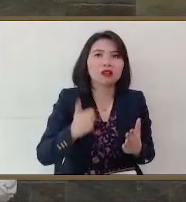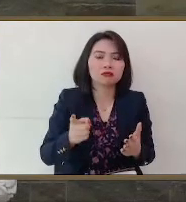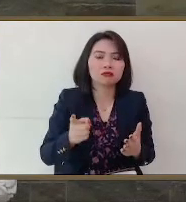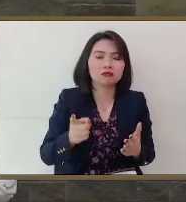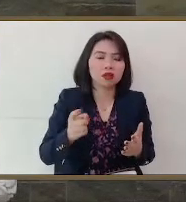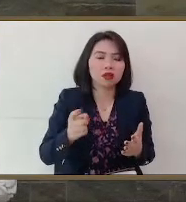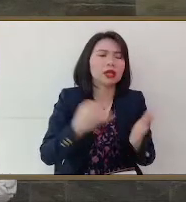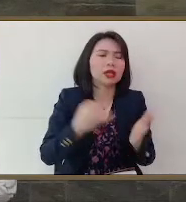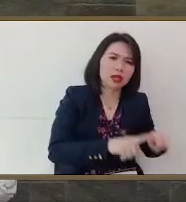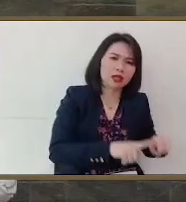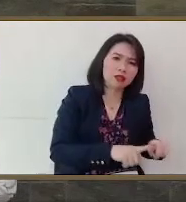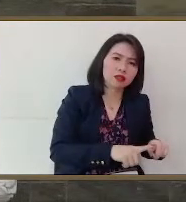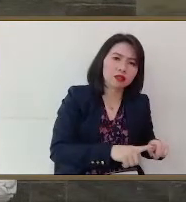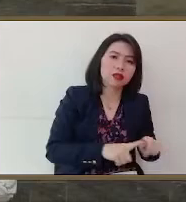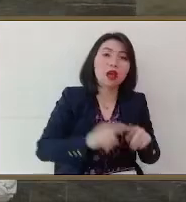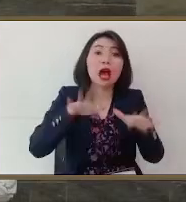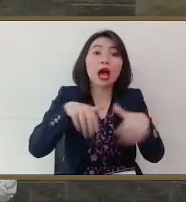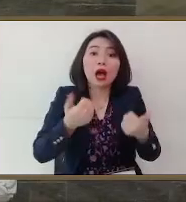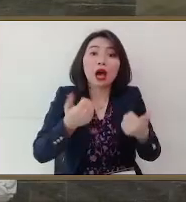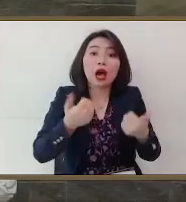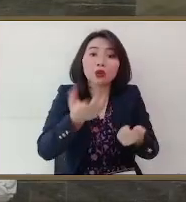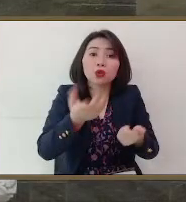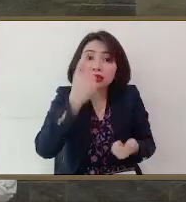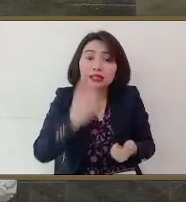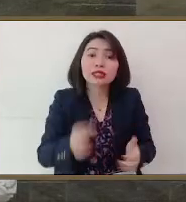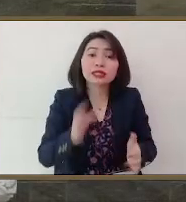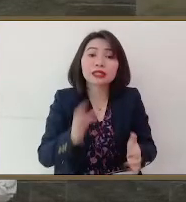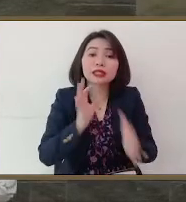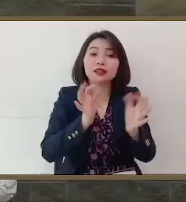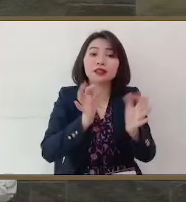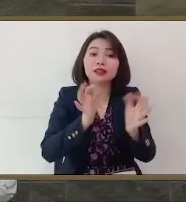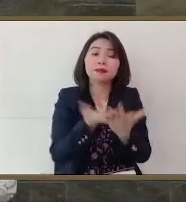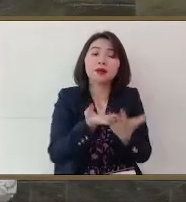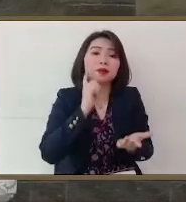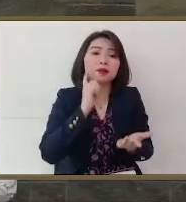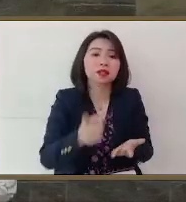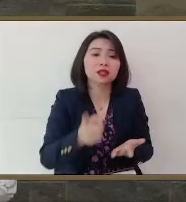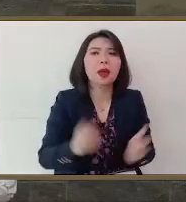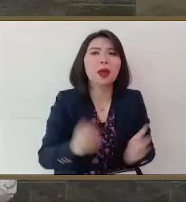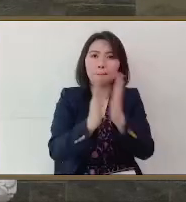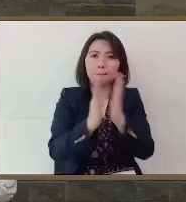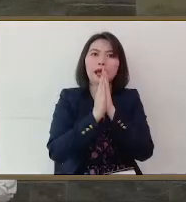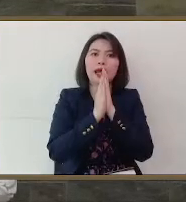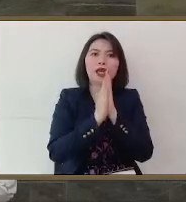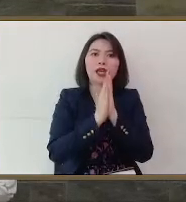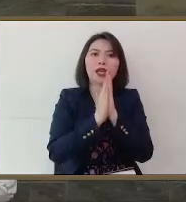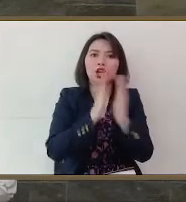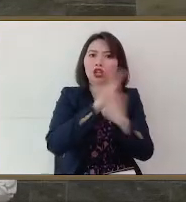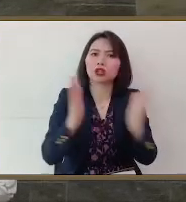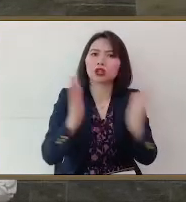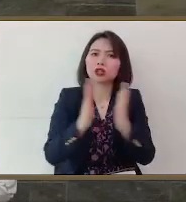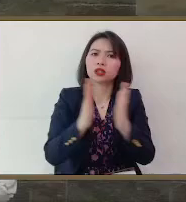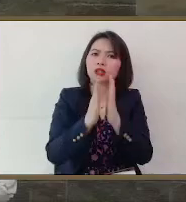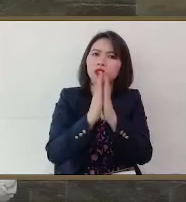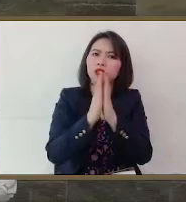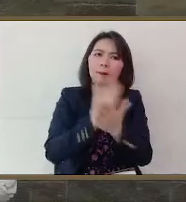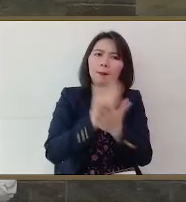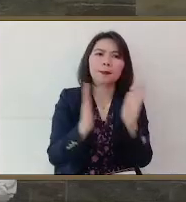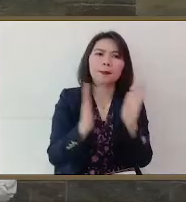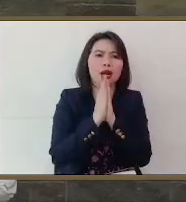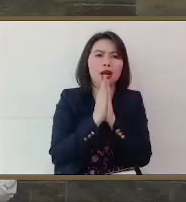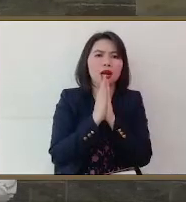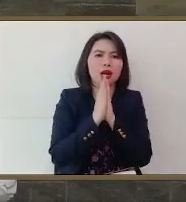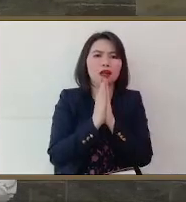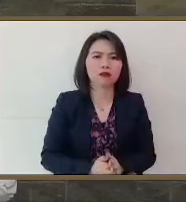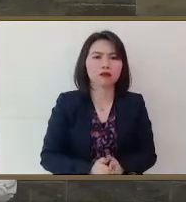without ceasing. How do you interpret that? Depende yan. Pagka siyempre may ginagawa ka, alam mo naman yan. You were trying to justify, the truth